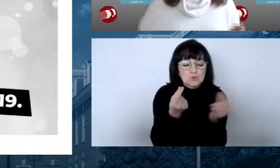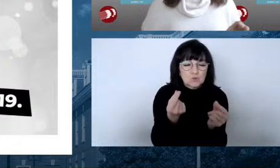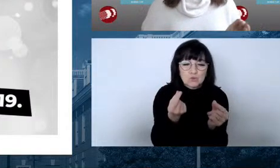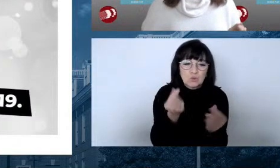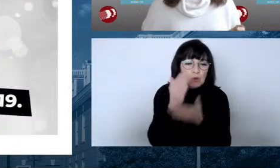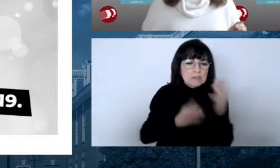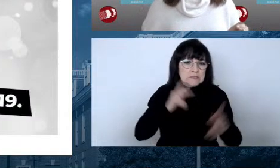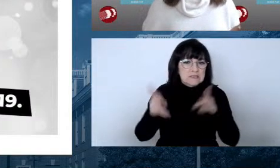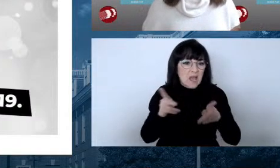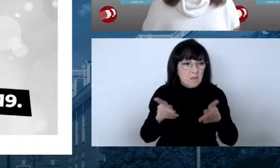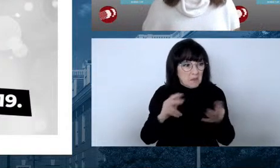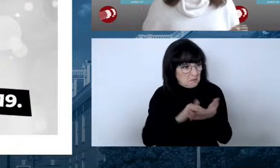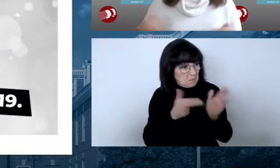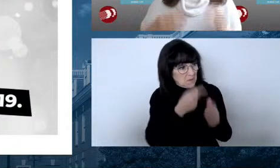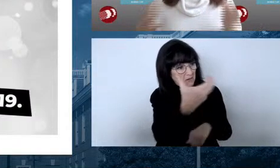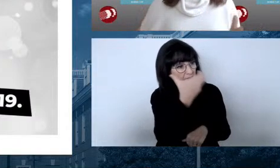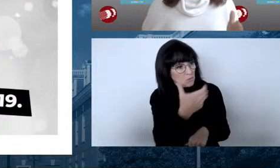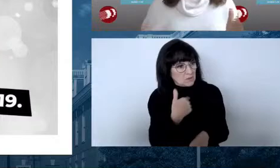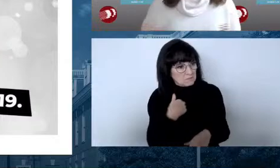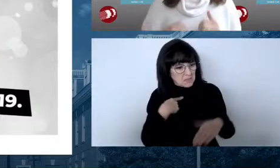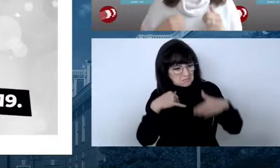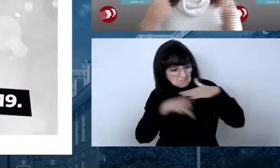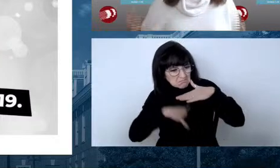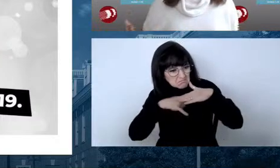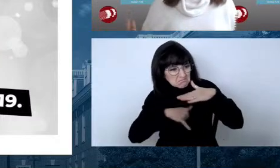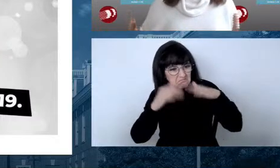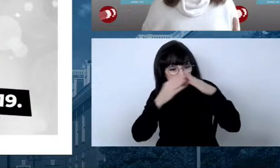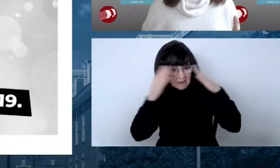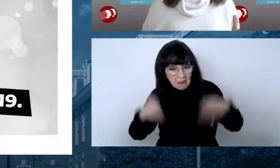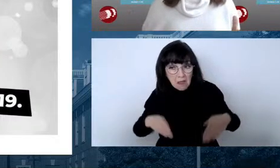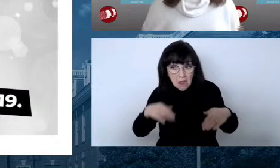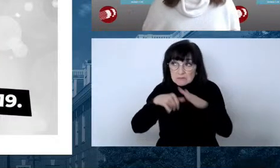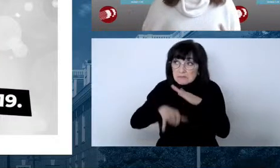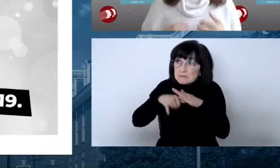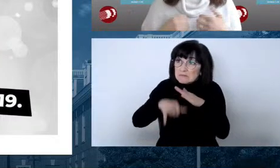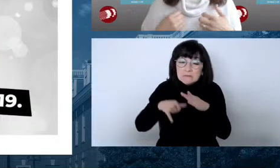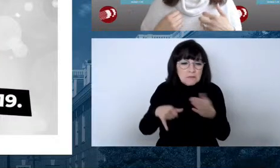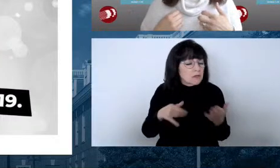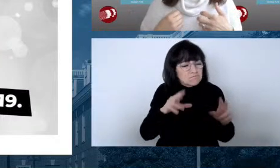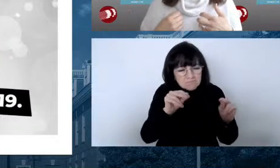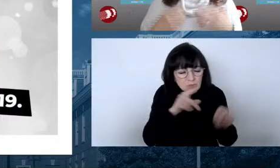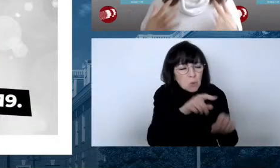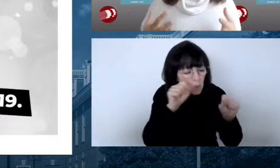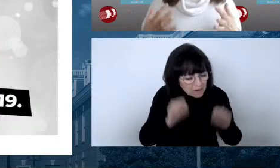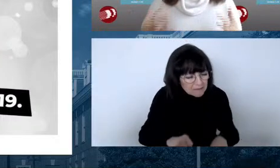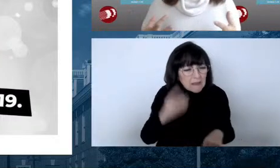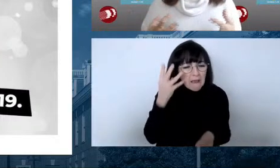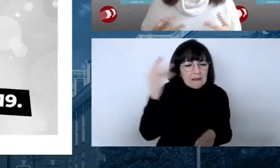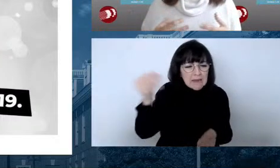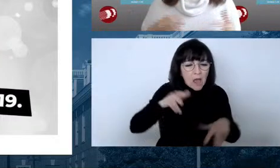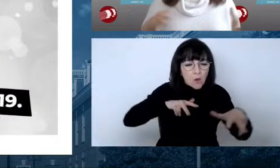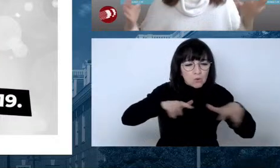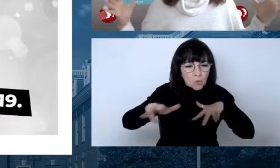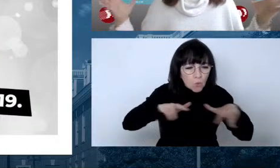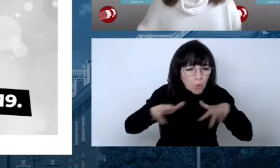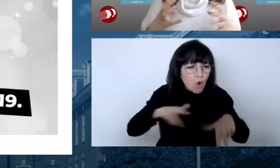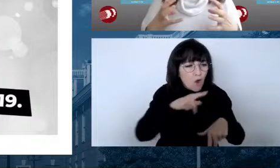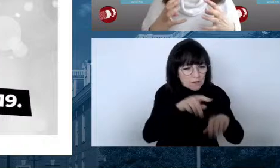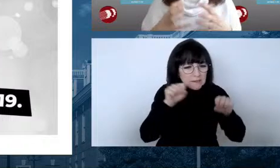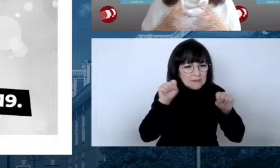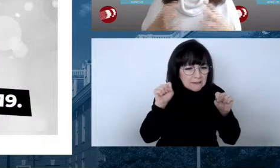and jam-packed holiday party. Take a walk, have an outdoor gathering, a true outdoor gathering, not